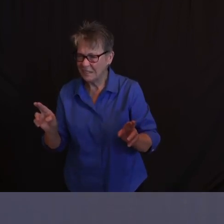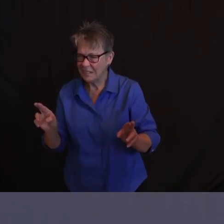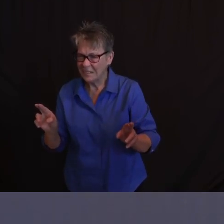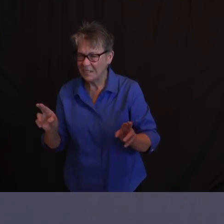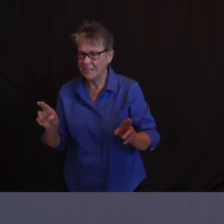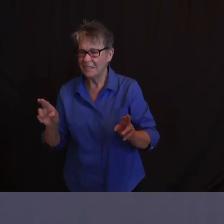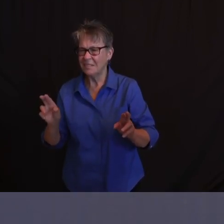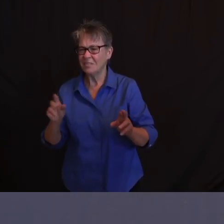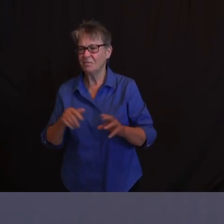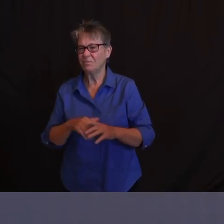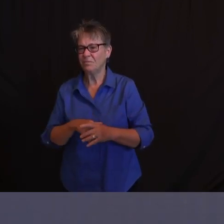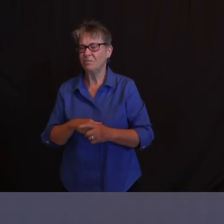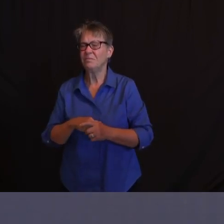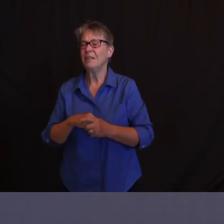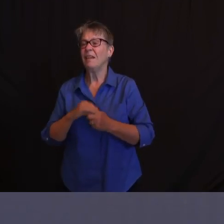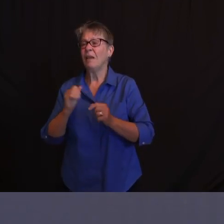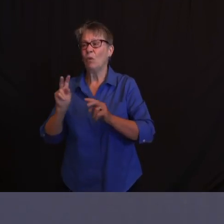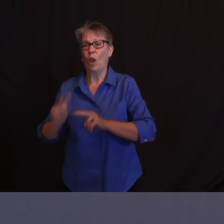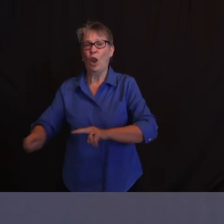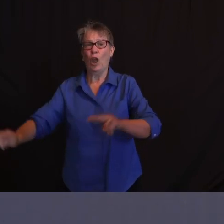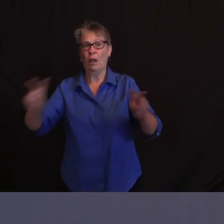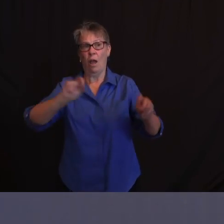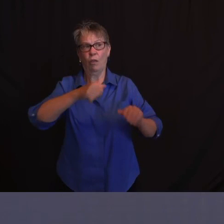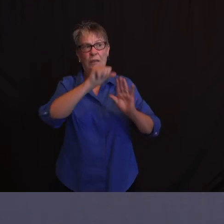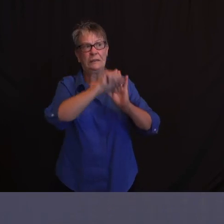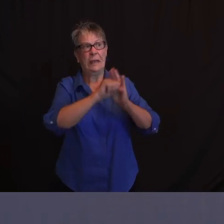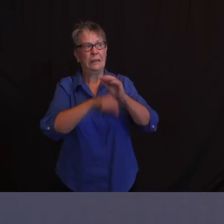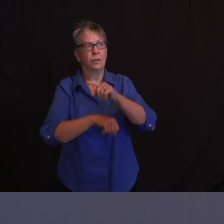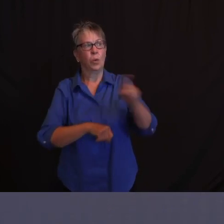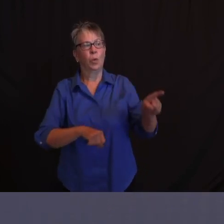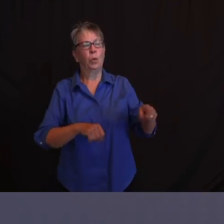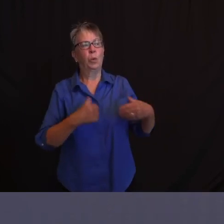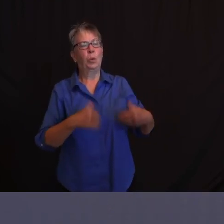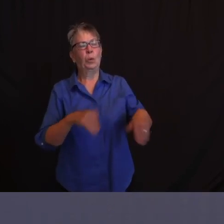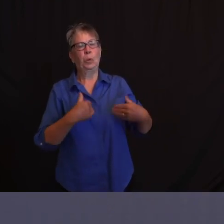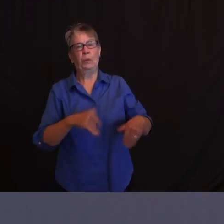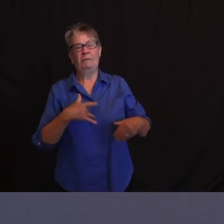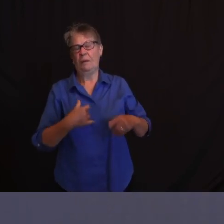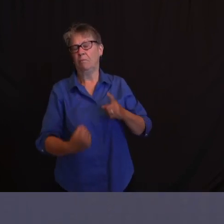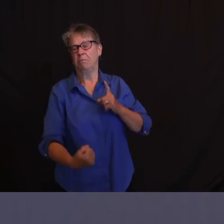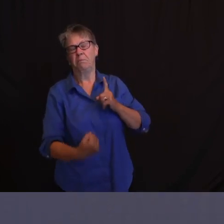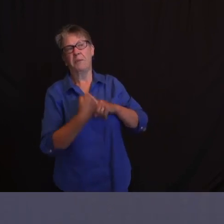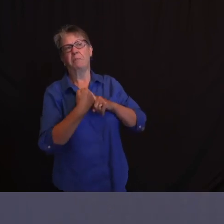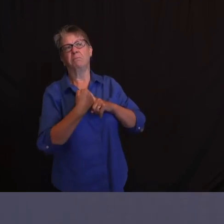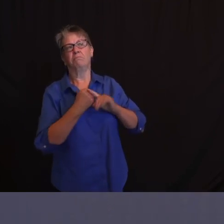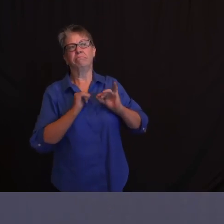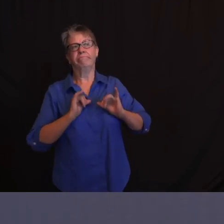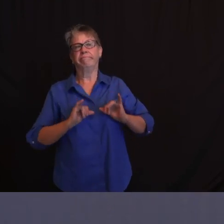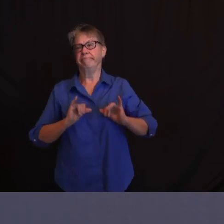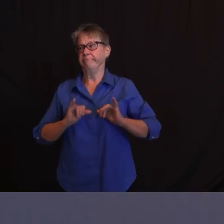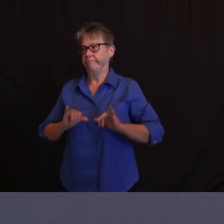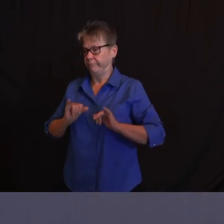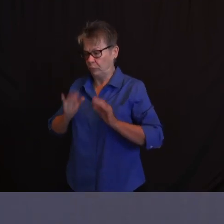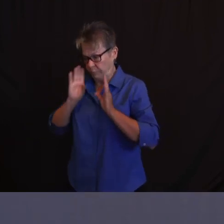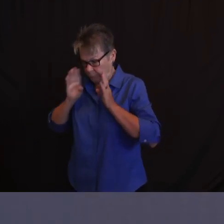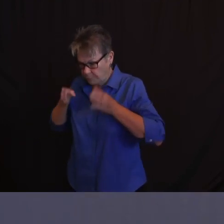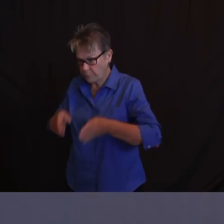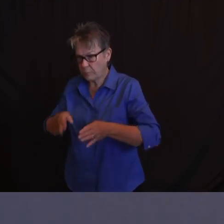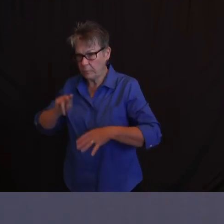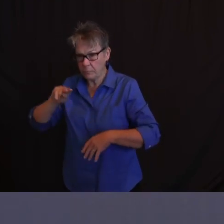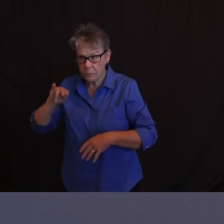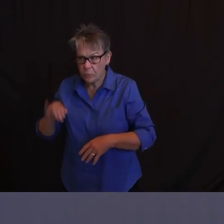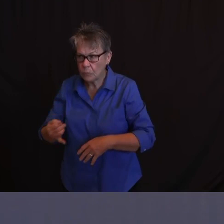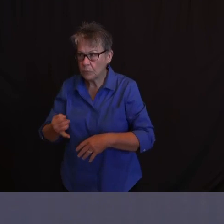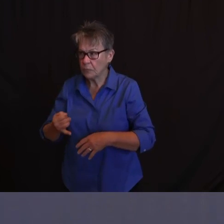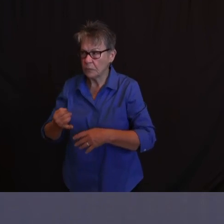somewhat reflected in the here and now data that we have. But if we see it raging like it's raging in some of these places and knowing you